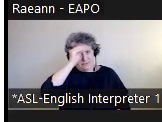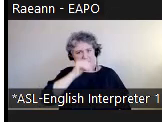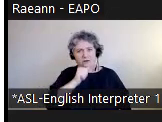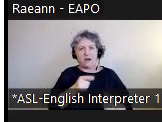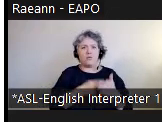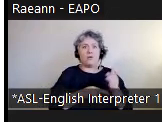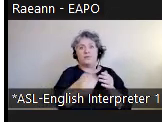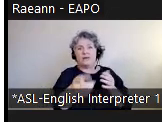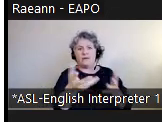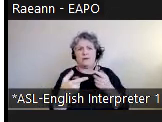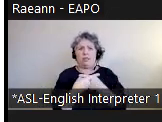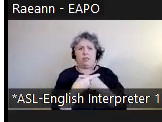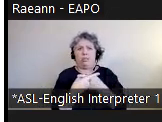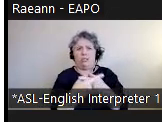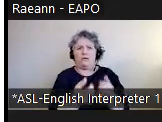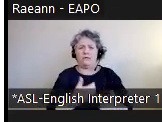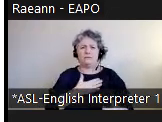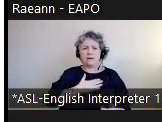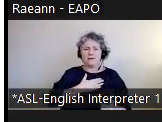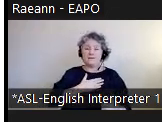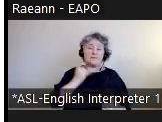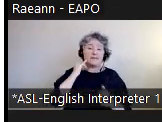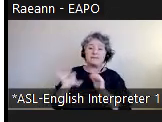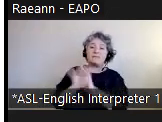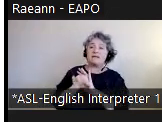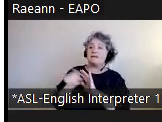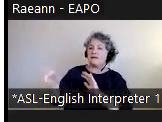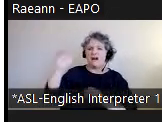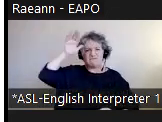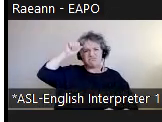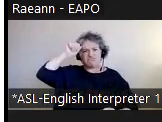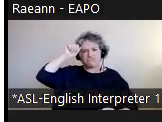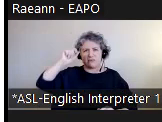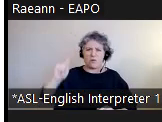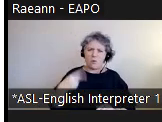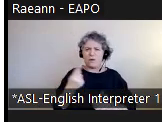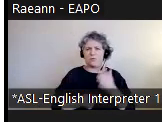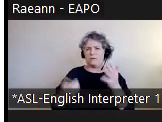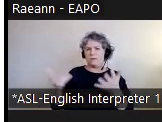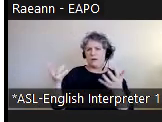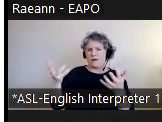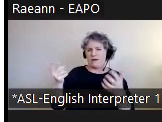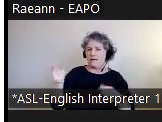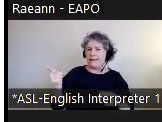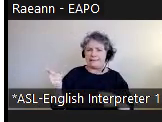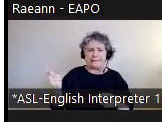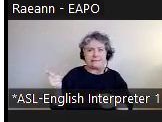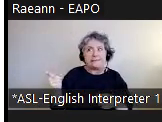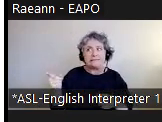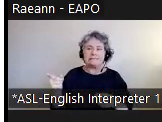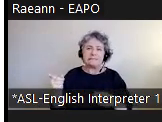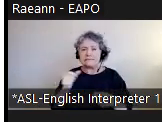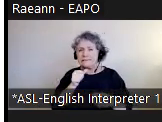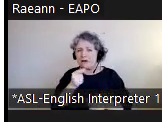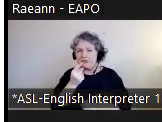made. So if you pick somebody who's just going to be stubborn and only do what they want, that might not be the person to